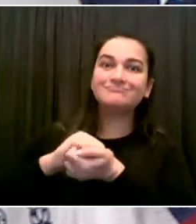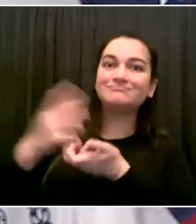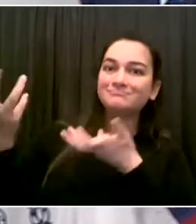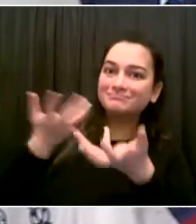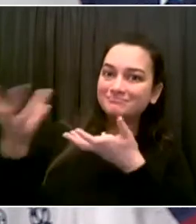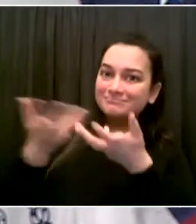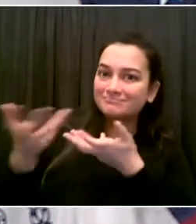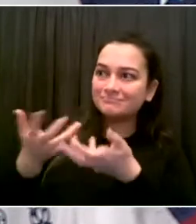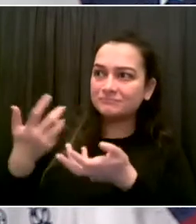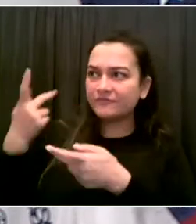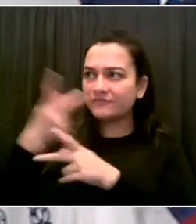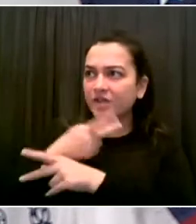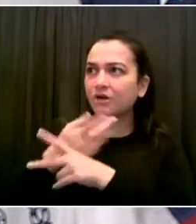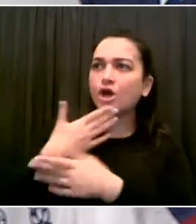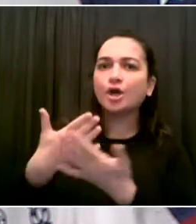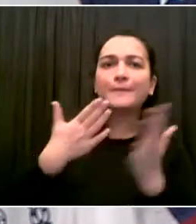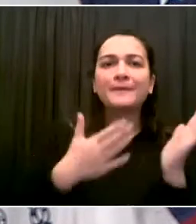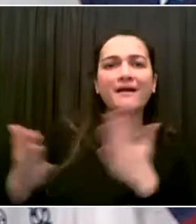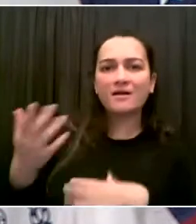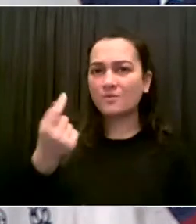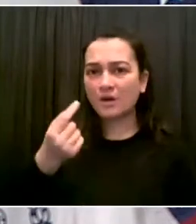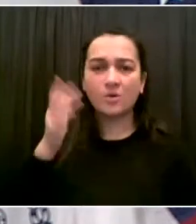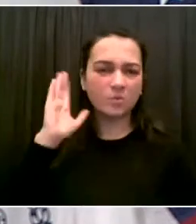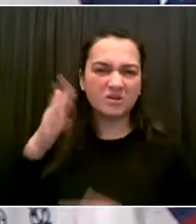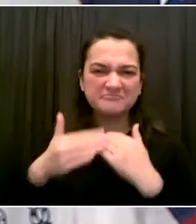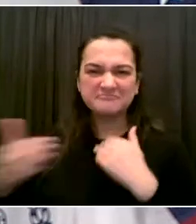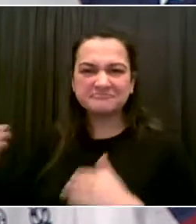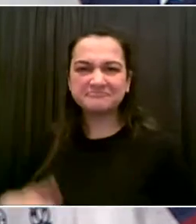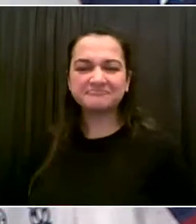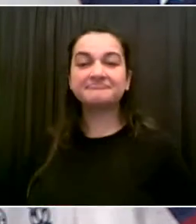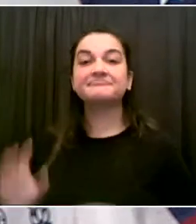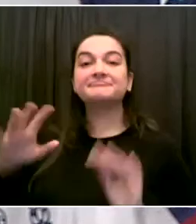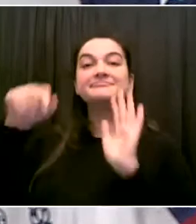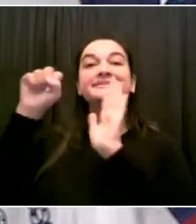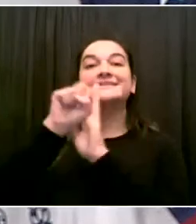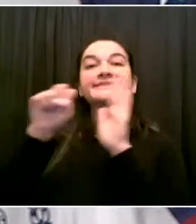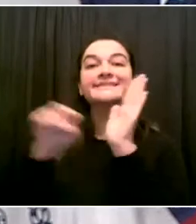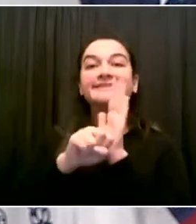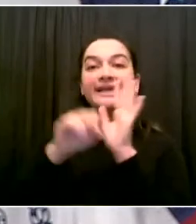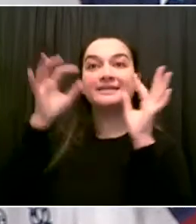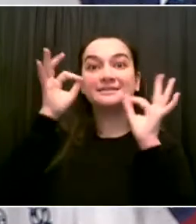now it's up to us to decide the next steps, and we'll be looking at it over the next few weeks.